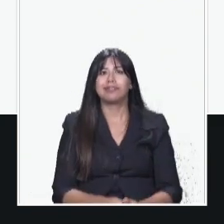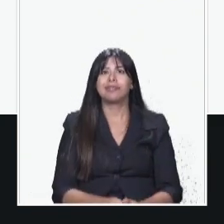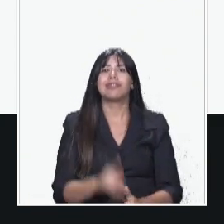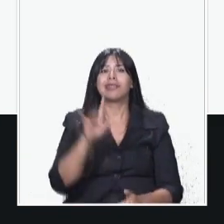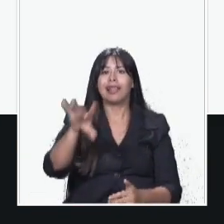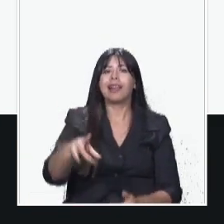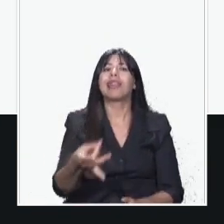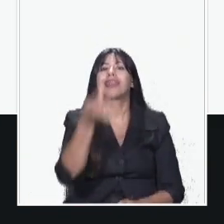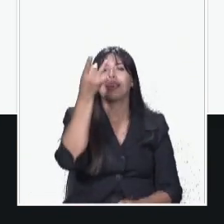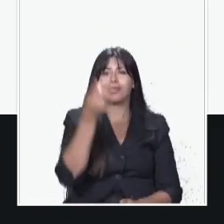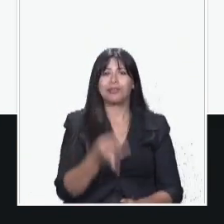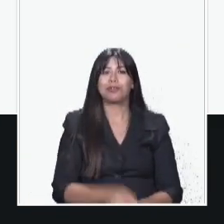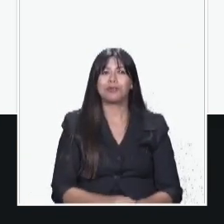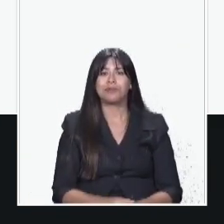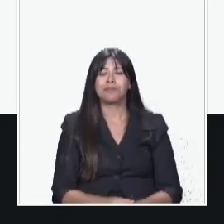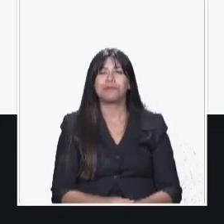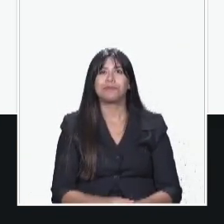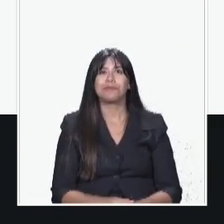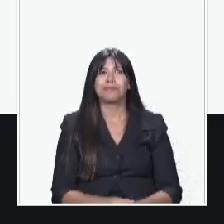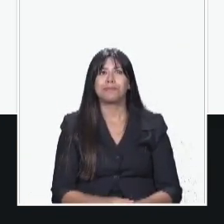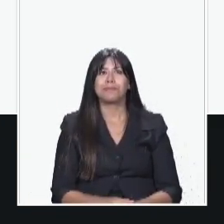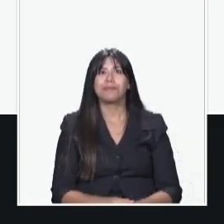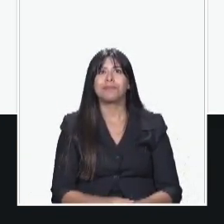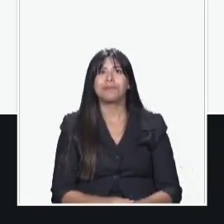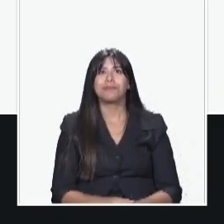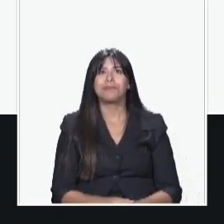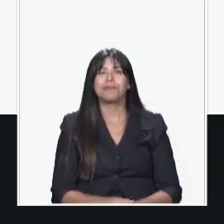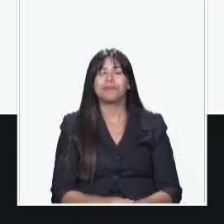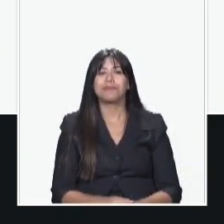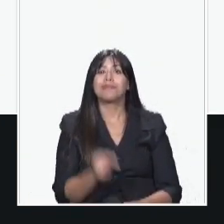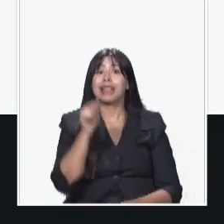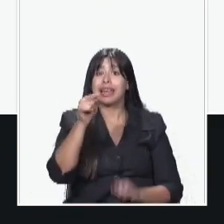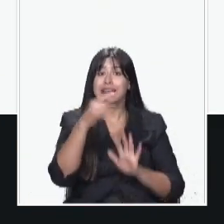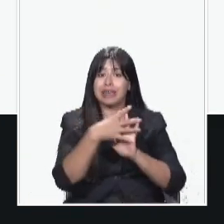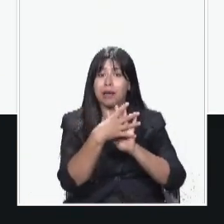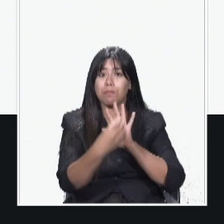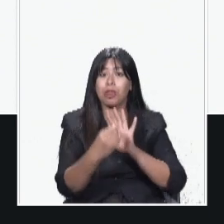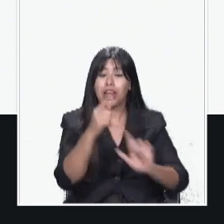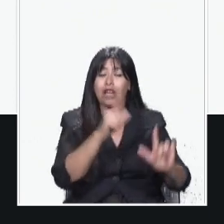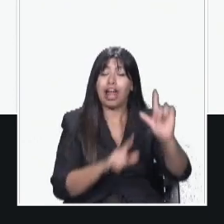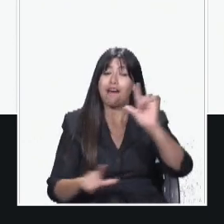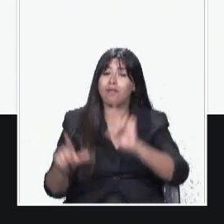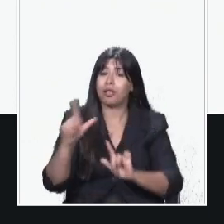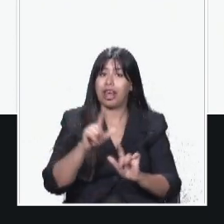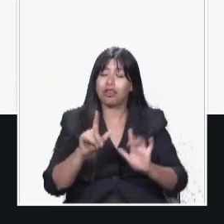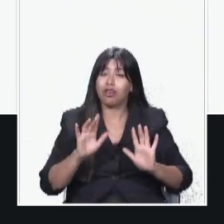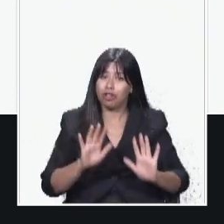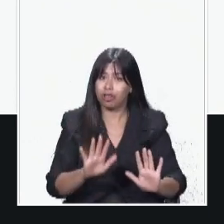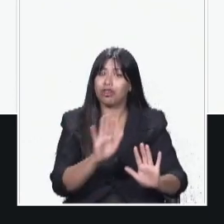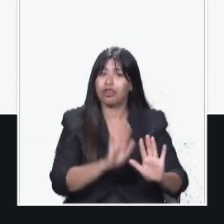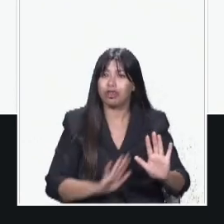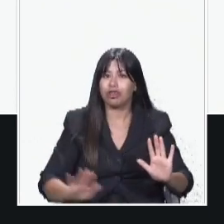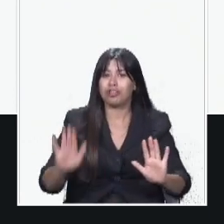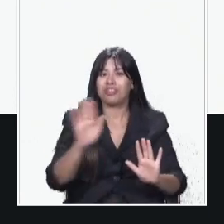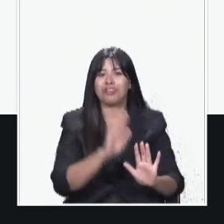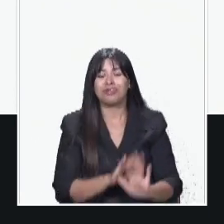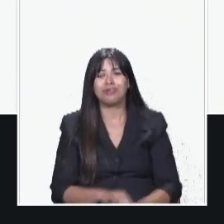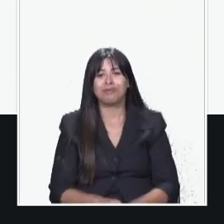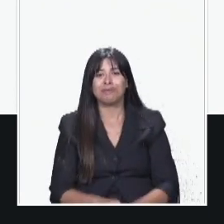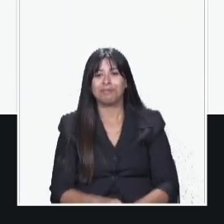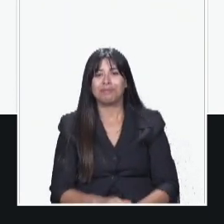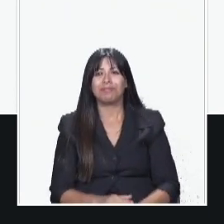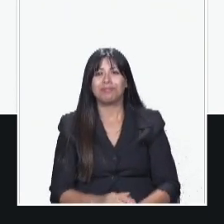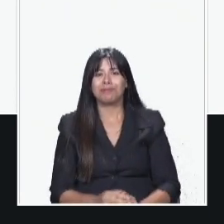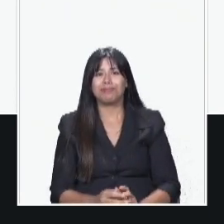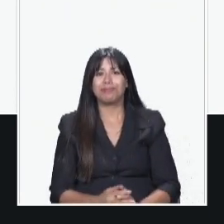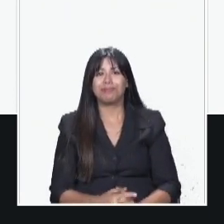that's the lab model. So I charged my team to take this thing, put it on the dog, and they were able to essentially